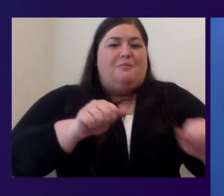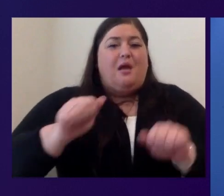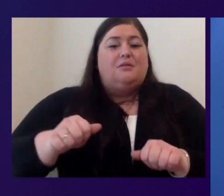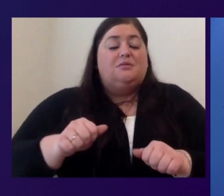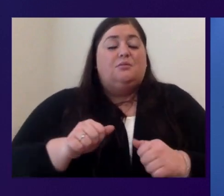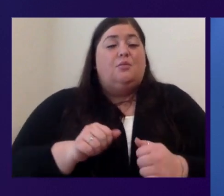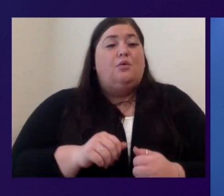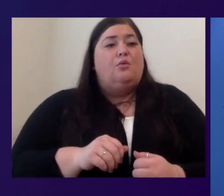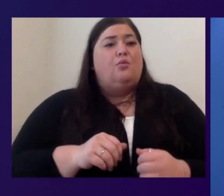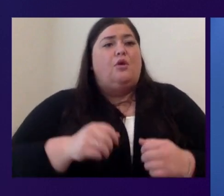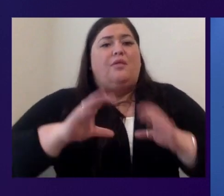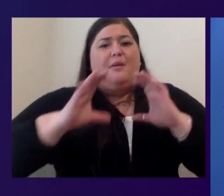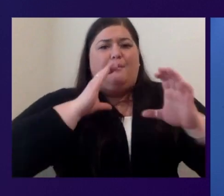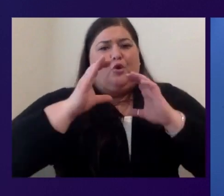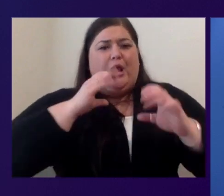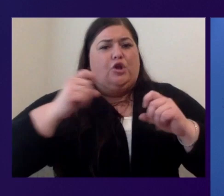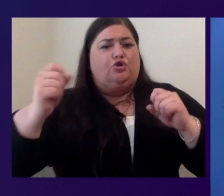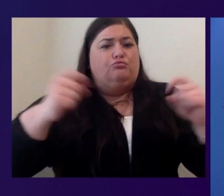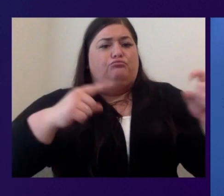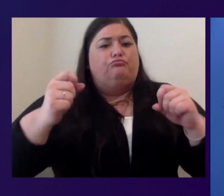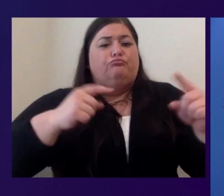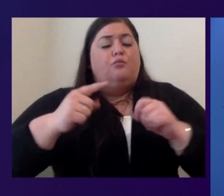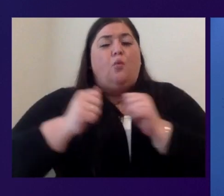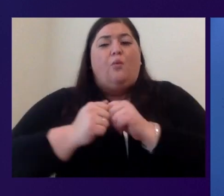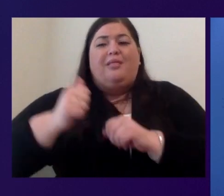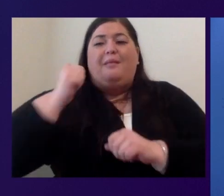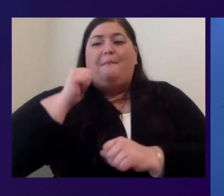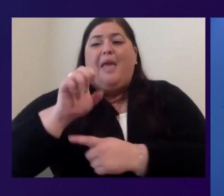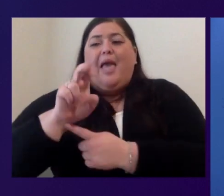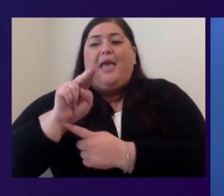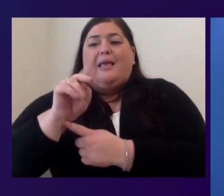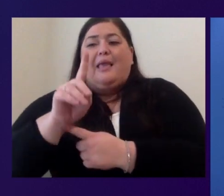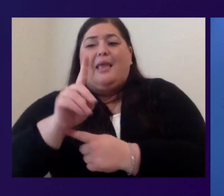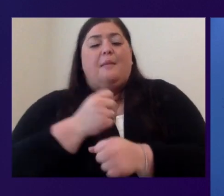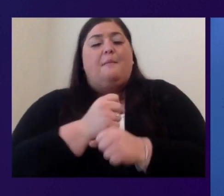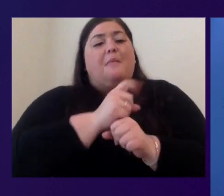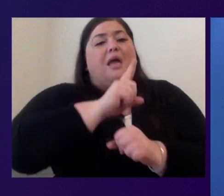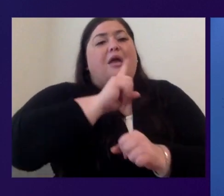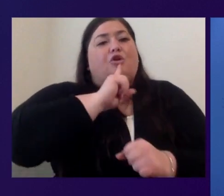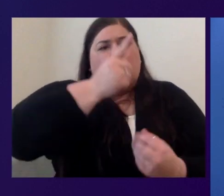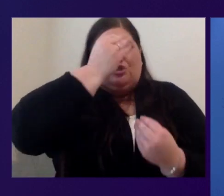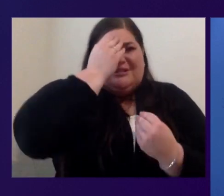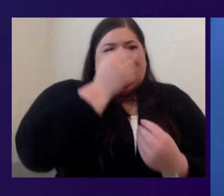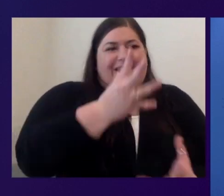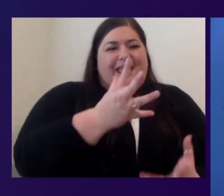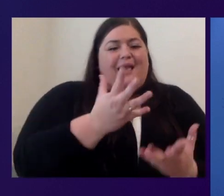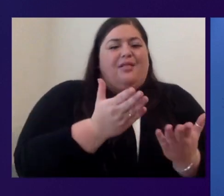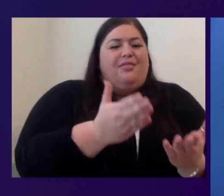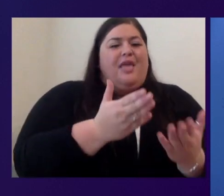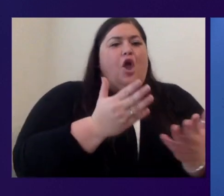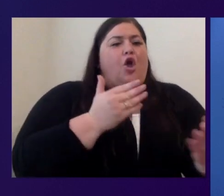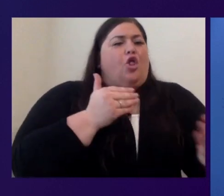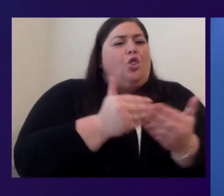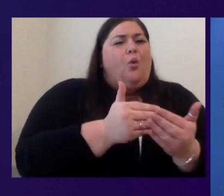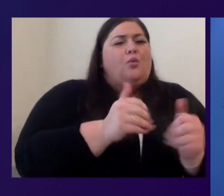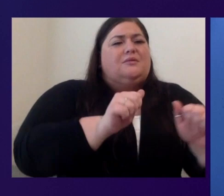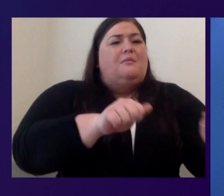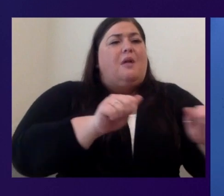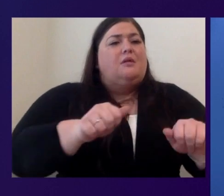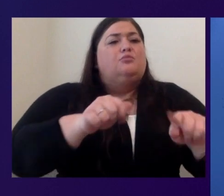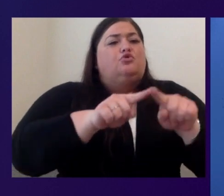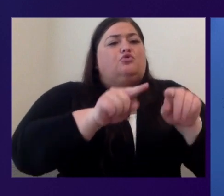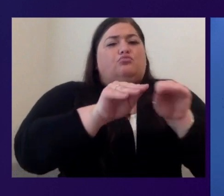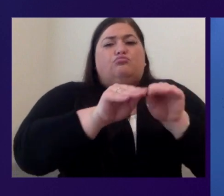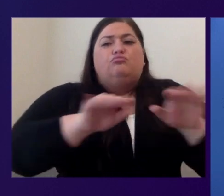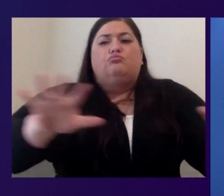to data on the back end, making sure that that data is as close as possible, again, by spreading it into different regions, or